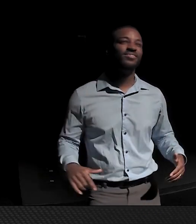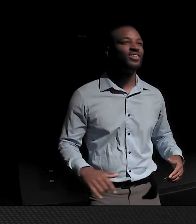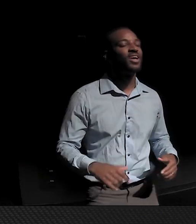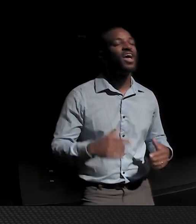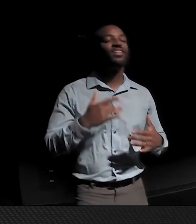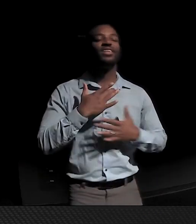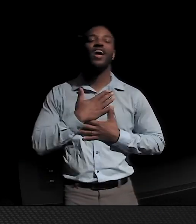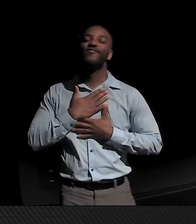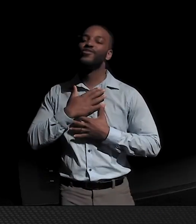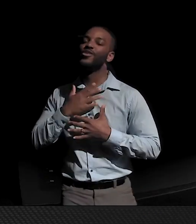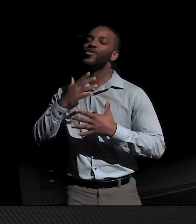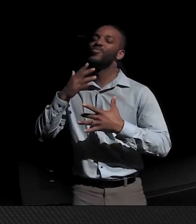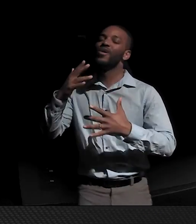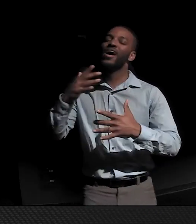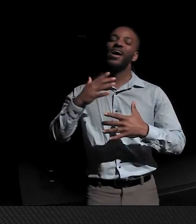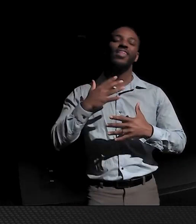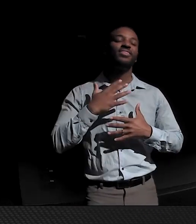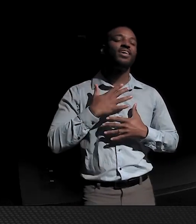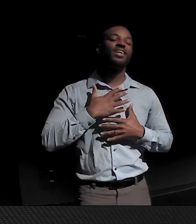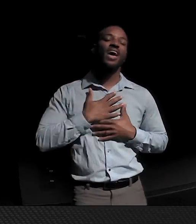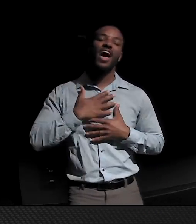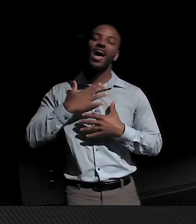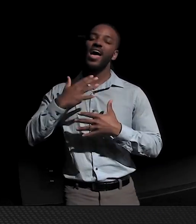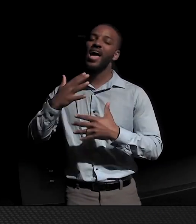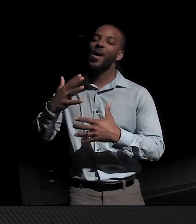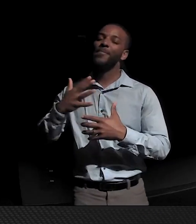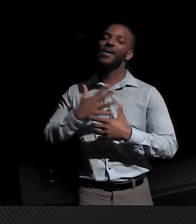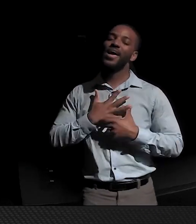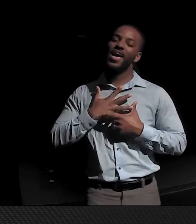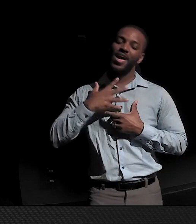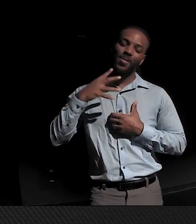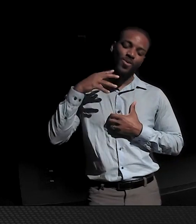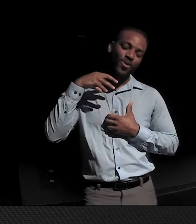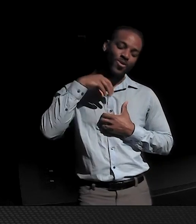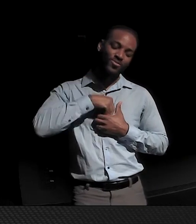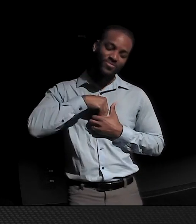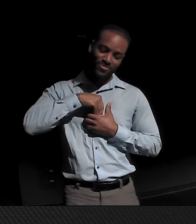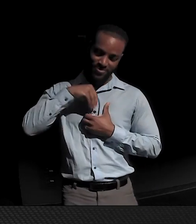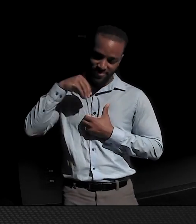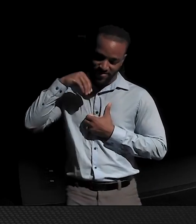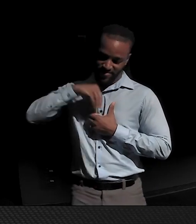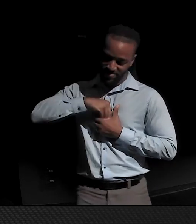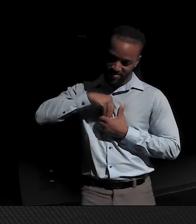good. With every breath that I am